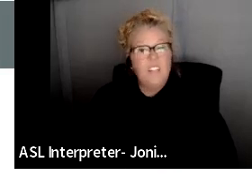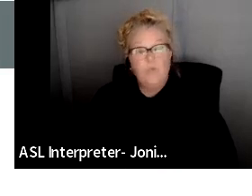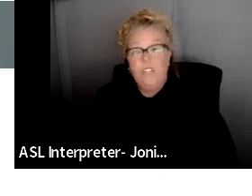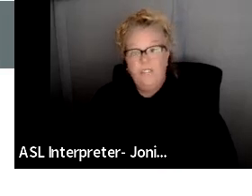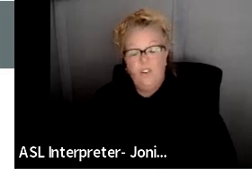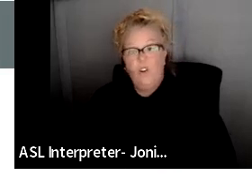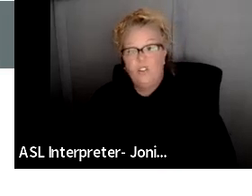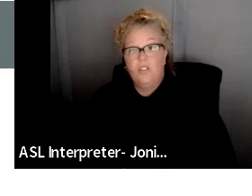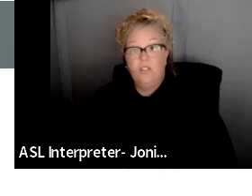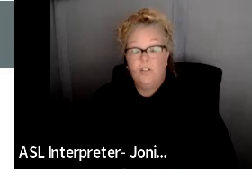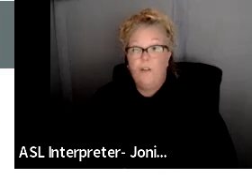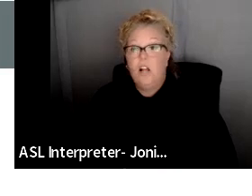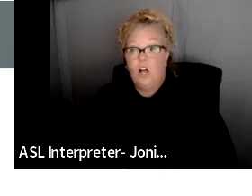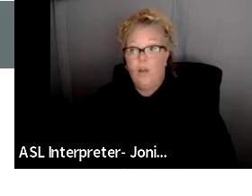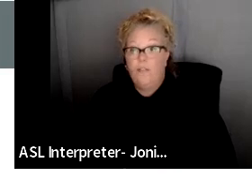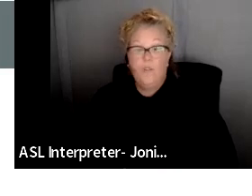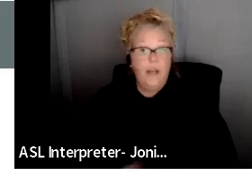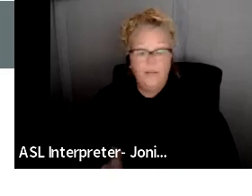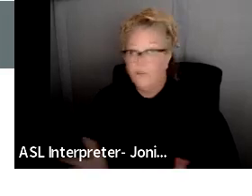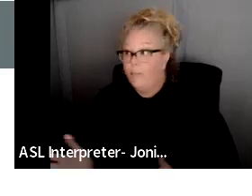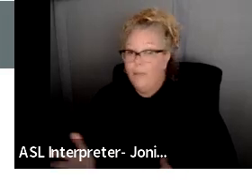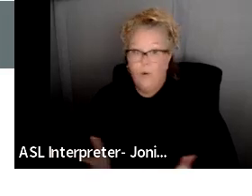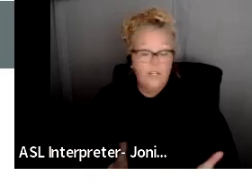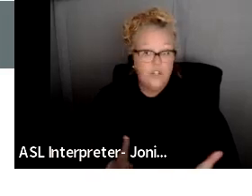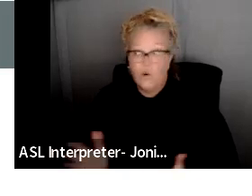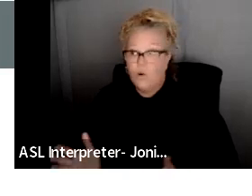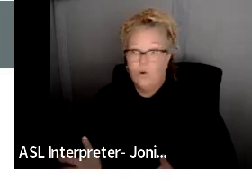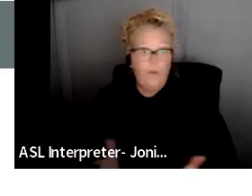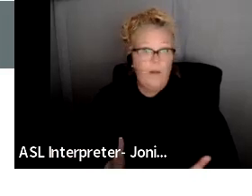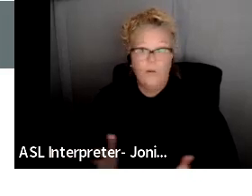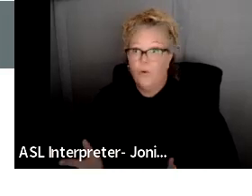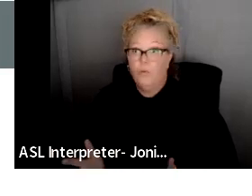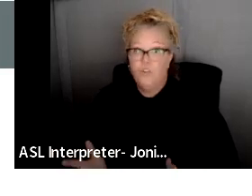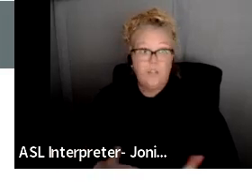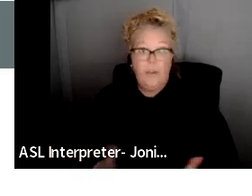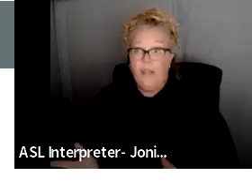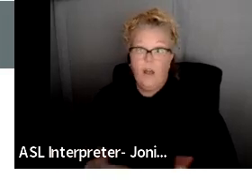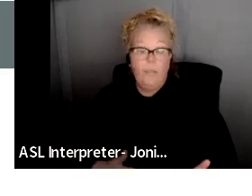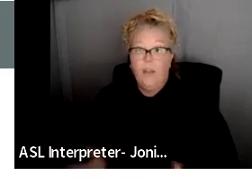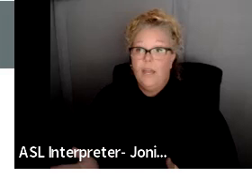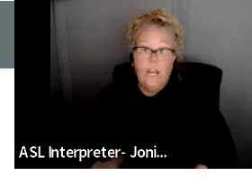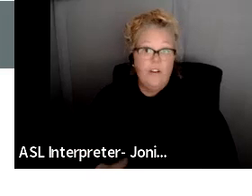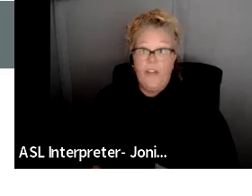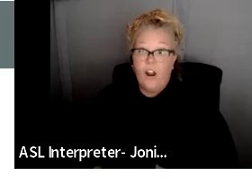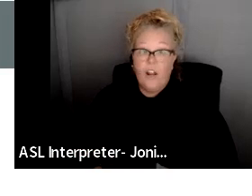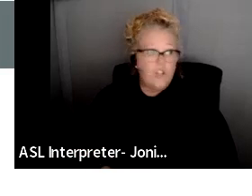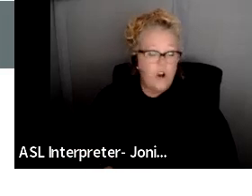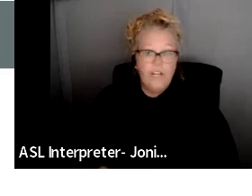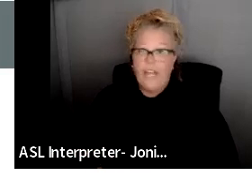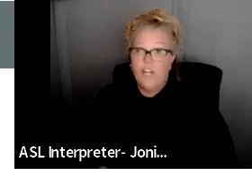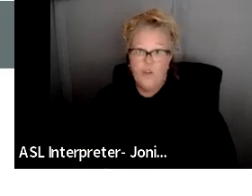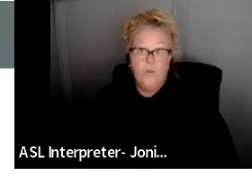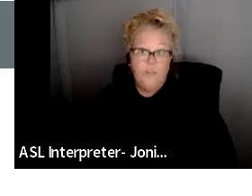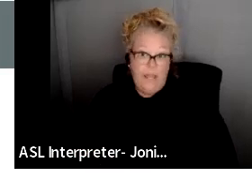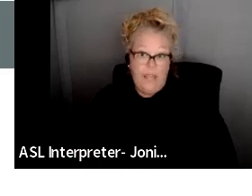because that's really difficult to follow. If you've got different people in a circle or around the room just speaking up here and there, it's hard